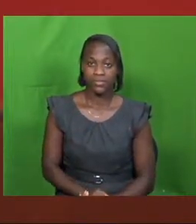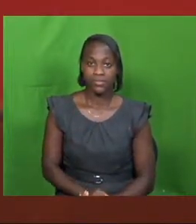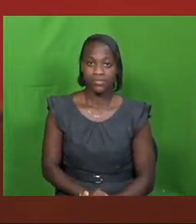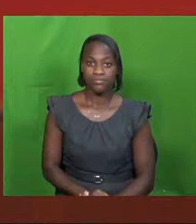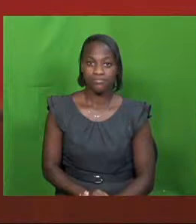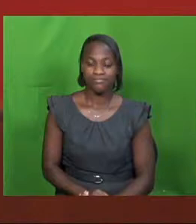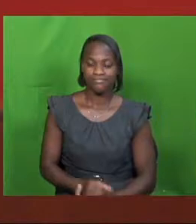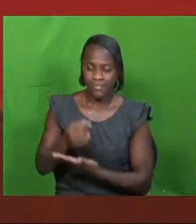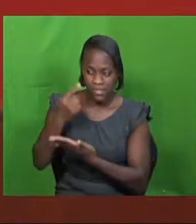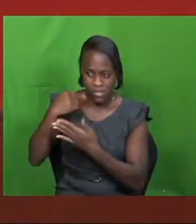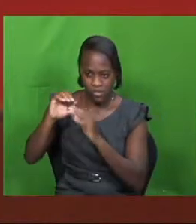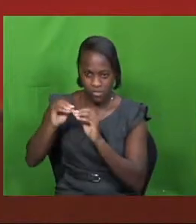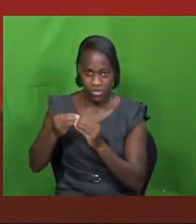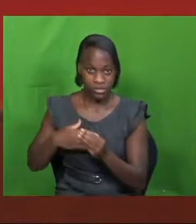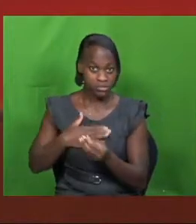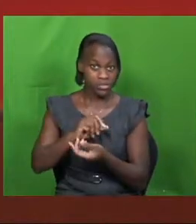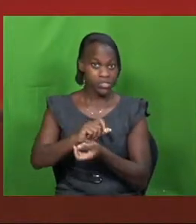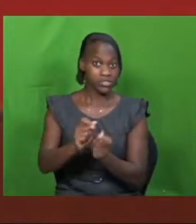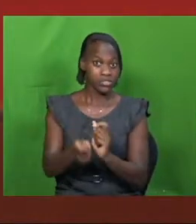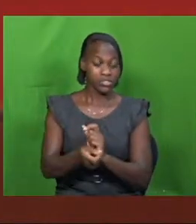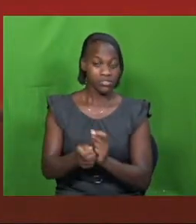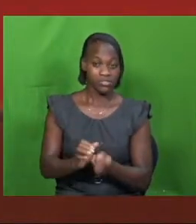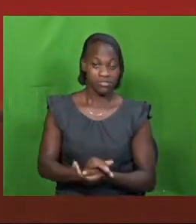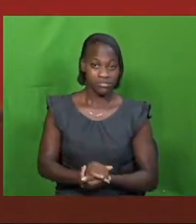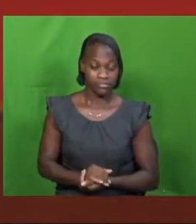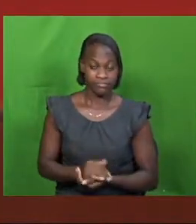Table of Office kindly take note. Page 2,